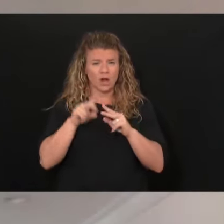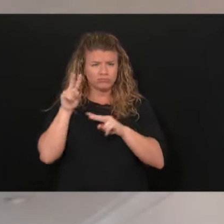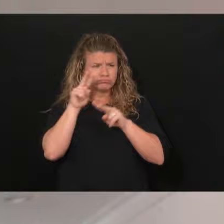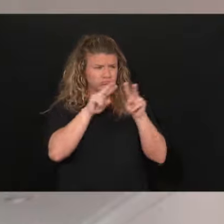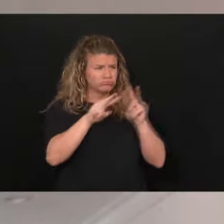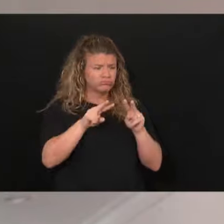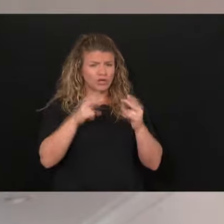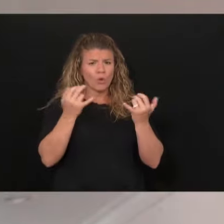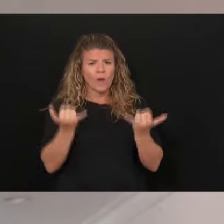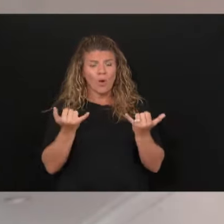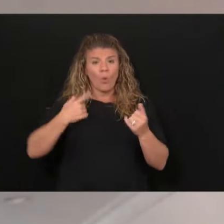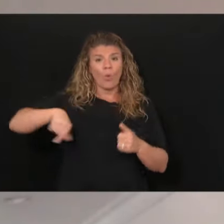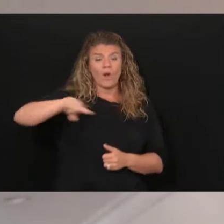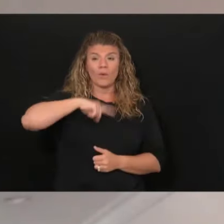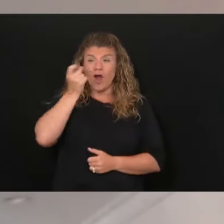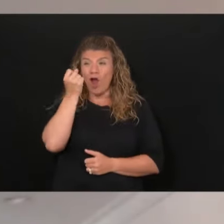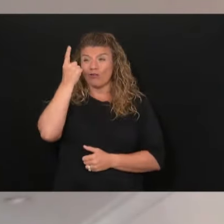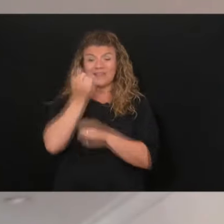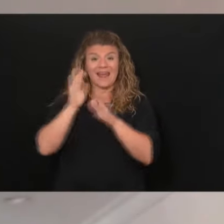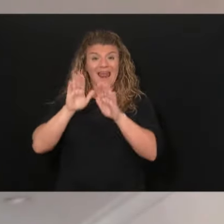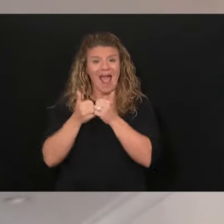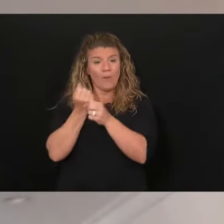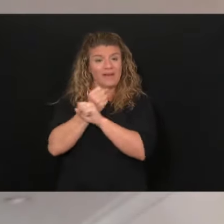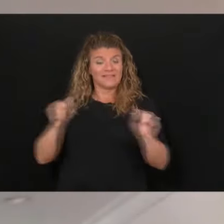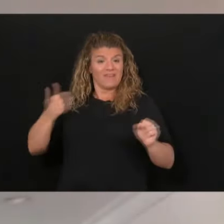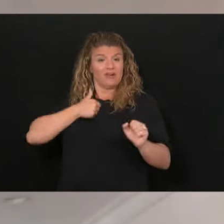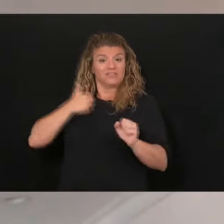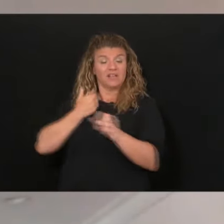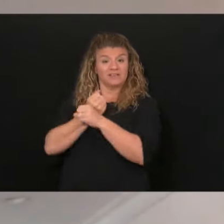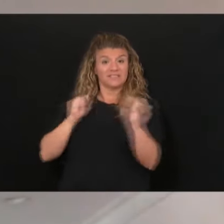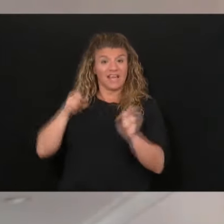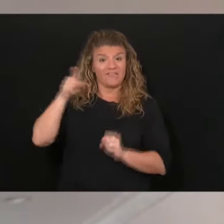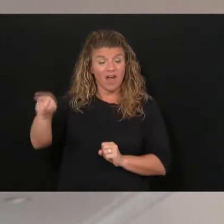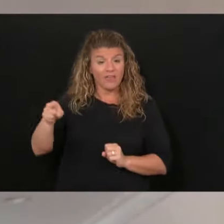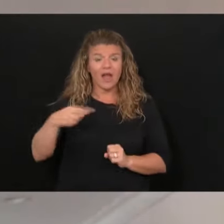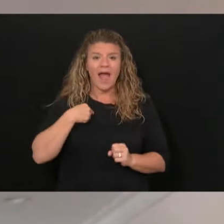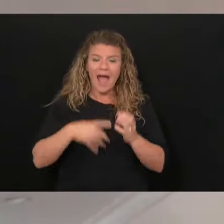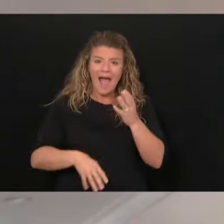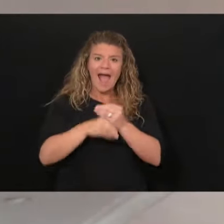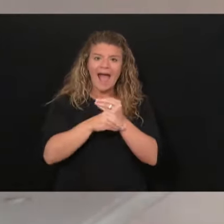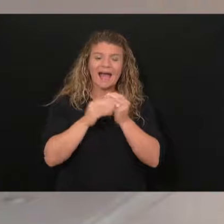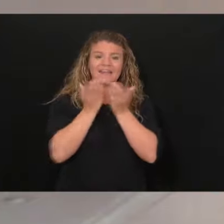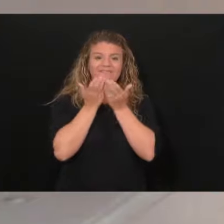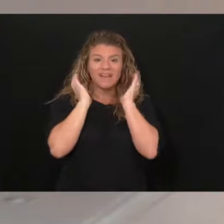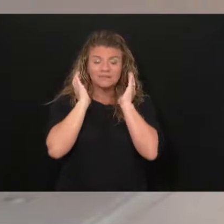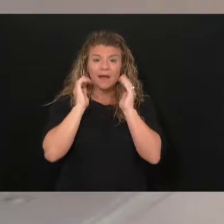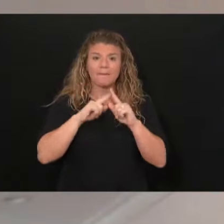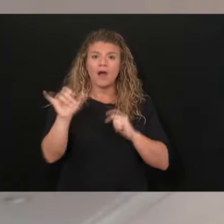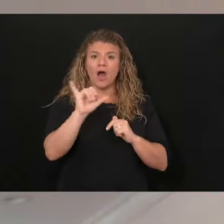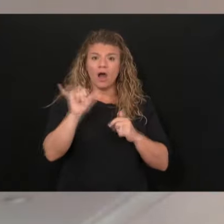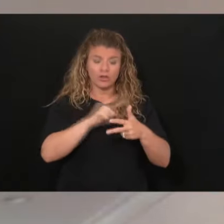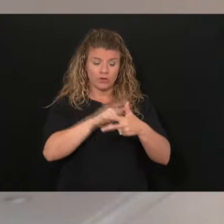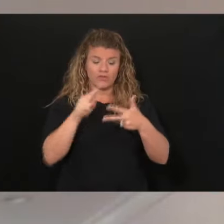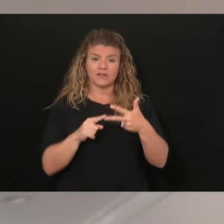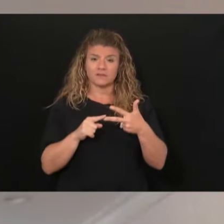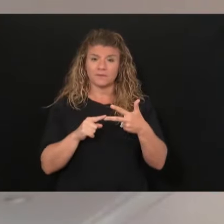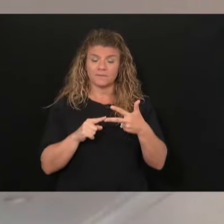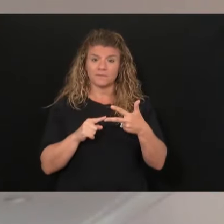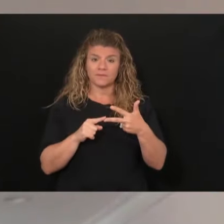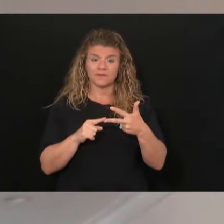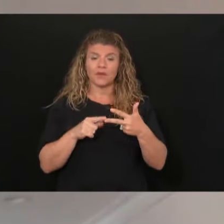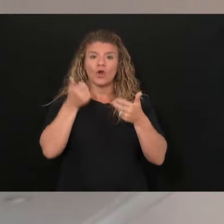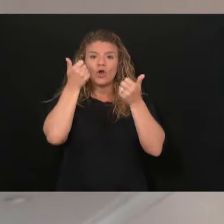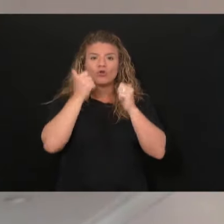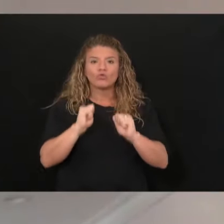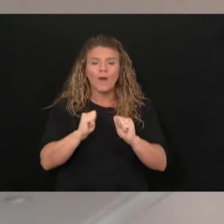understand how you can protect yourself and others, then we've talked about face masks, but also think about these 3 C's, which is try to